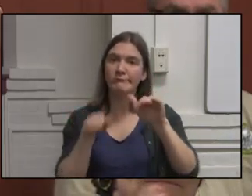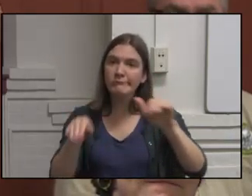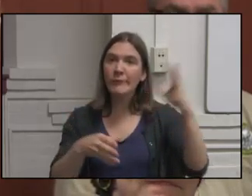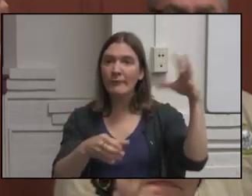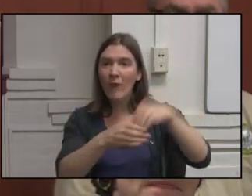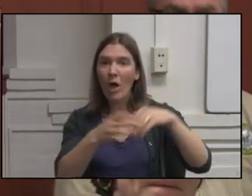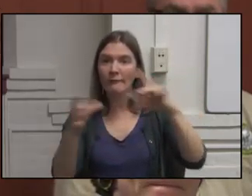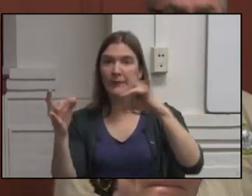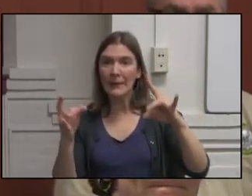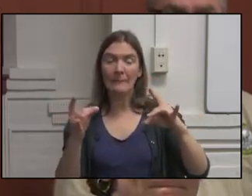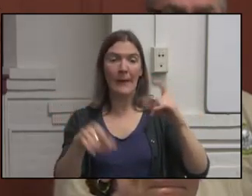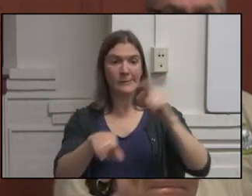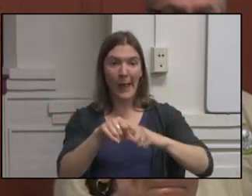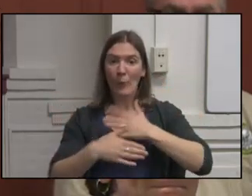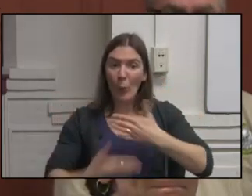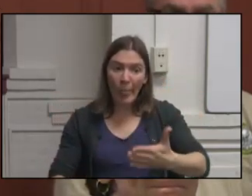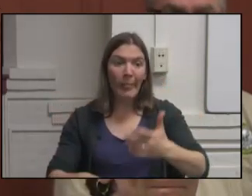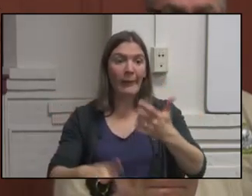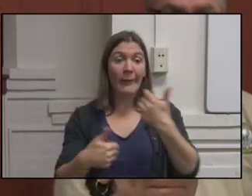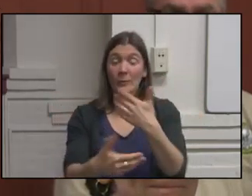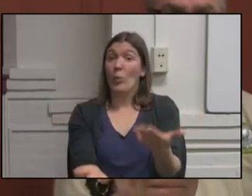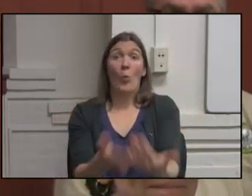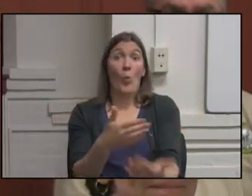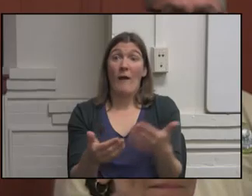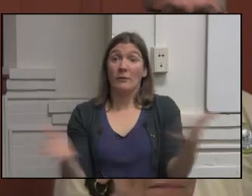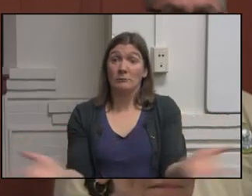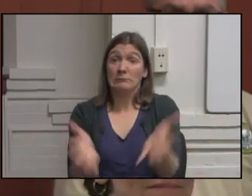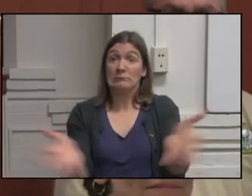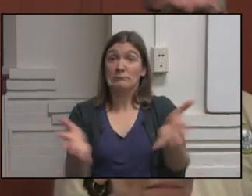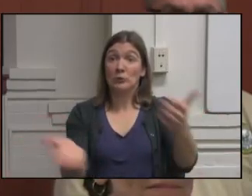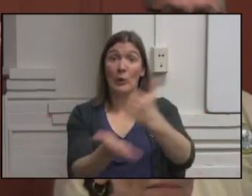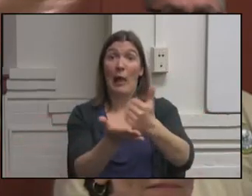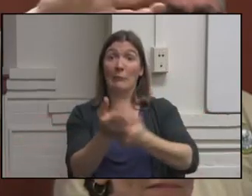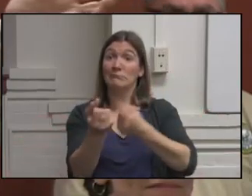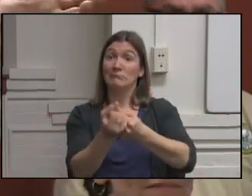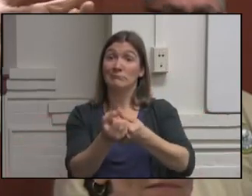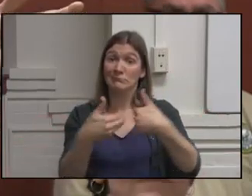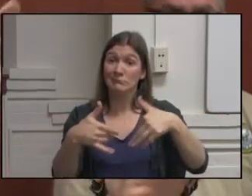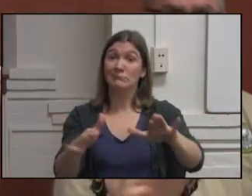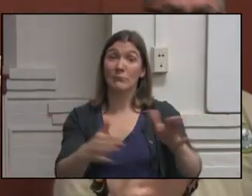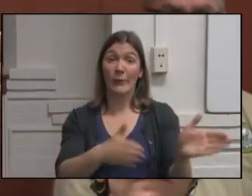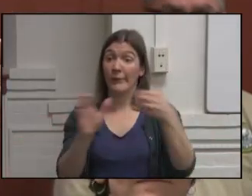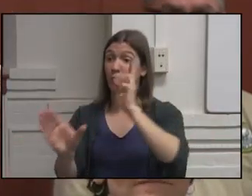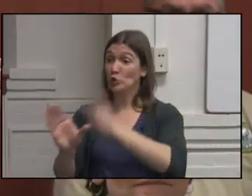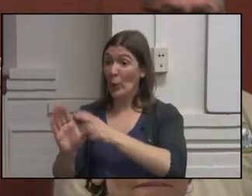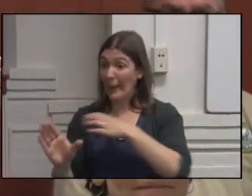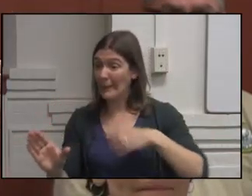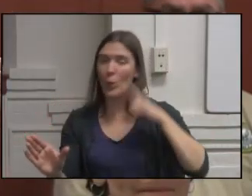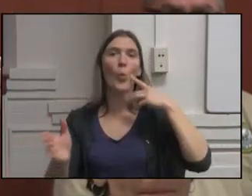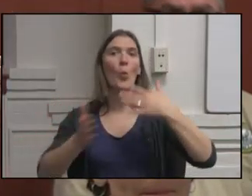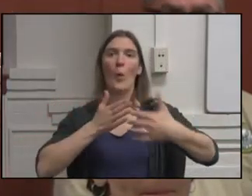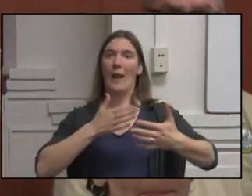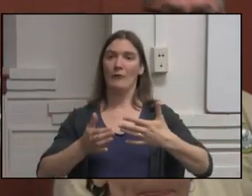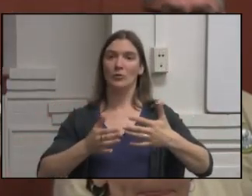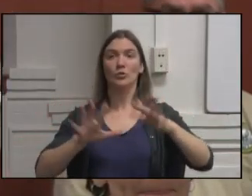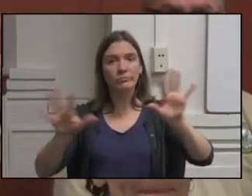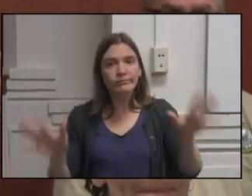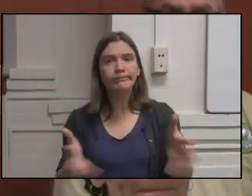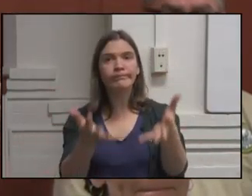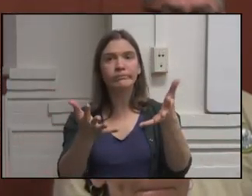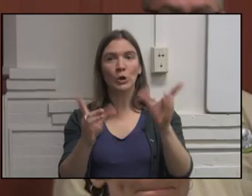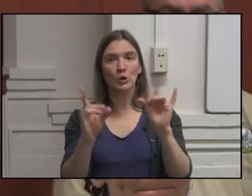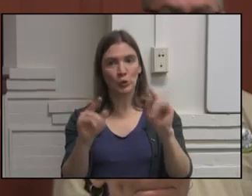know, whatever time and whatever help is needed to give resources to the Energy Committee or to whatever else to help